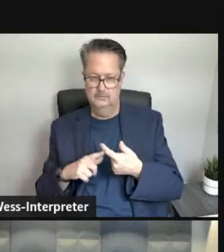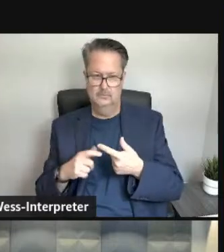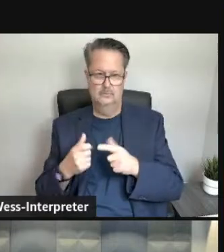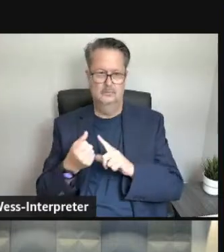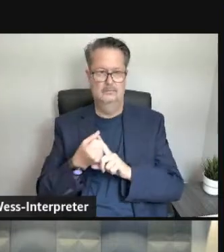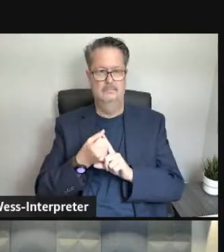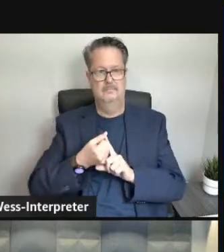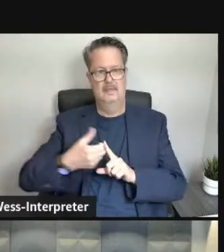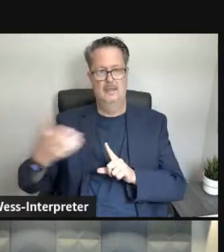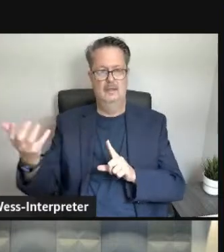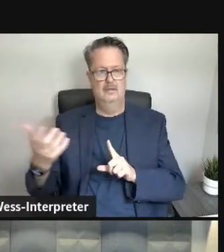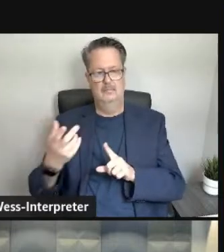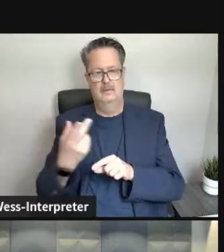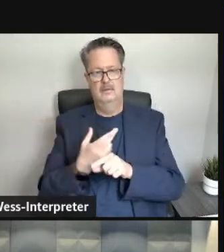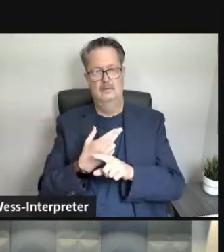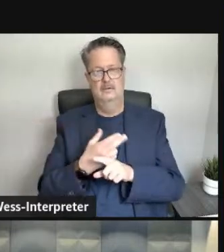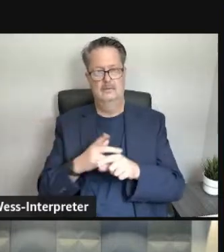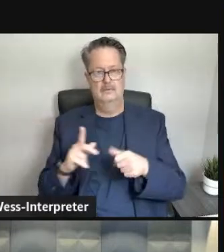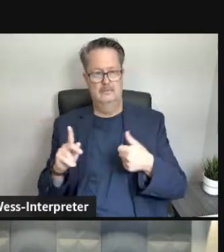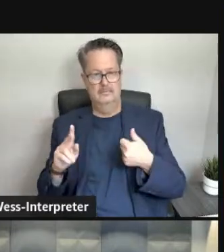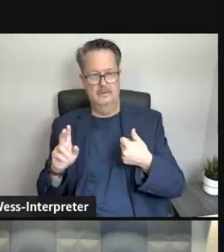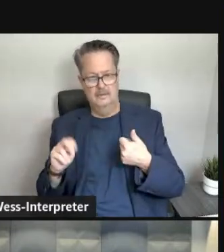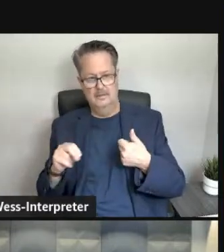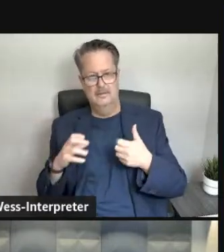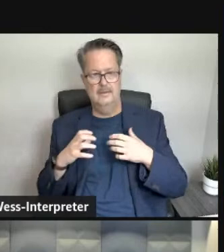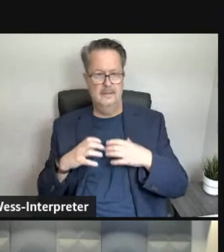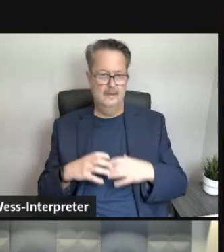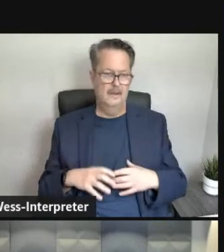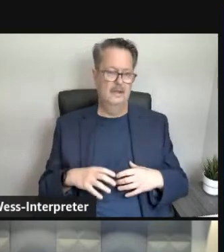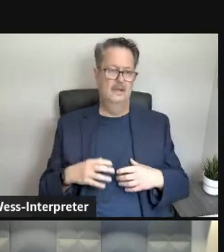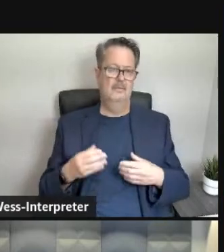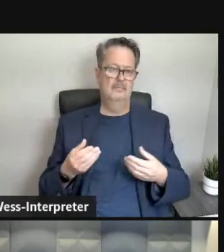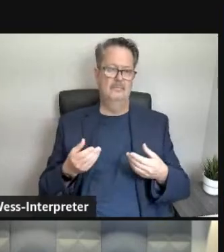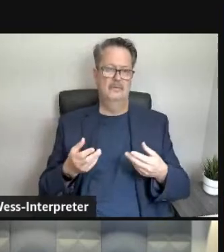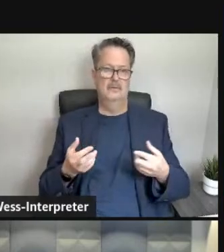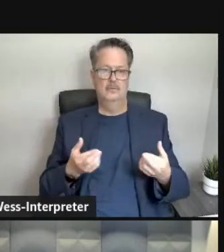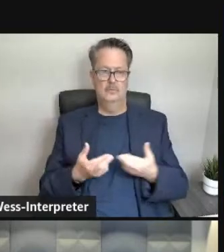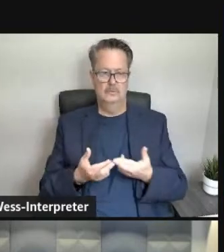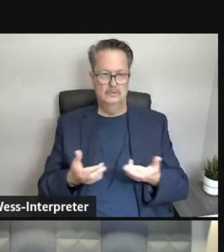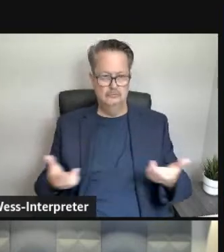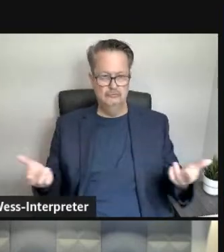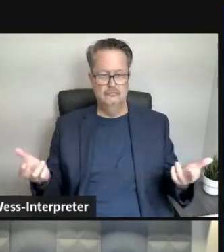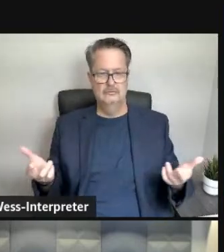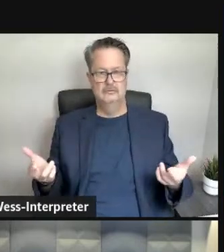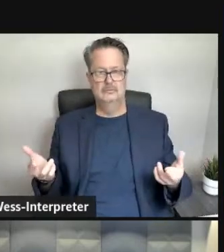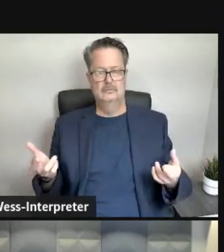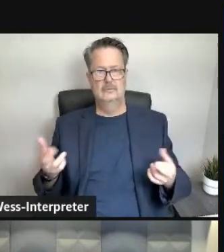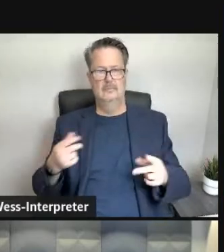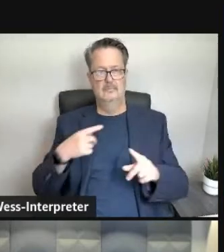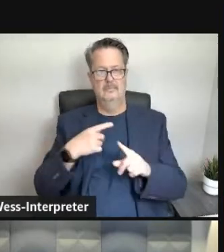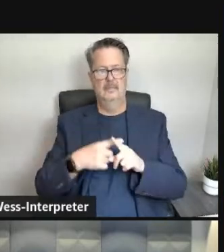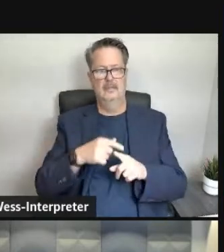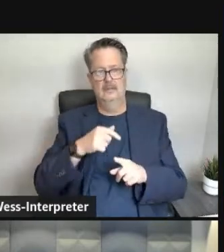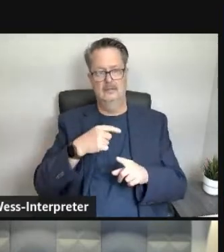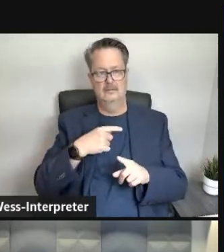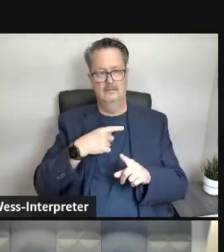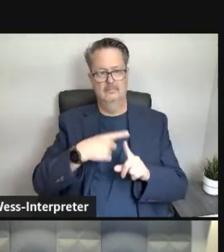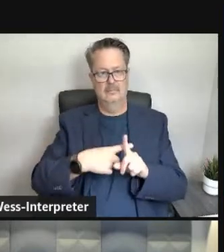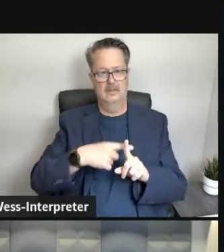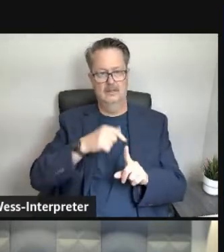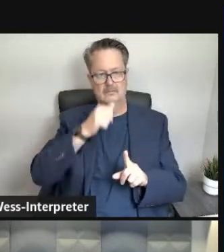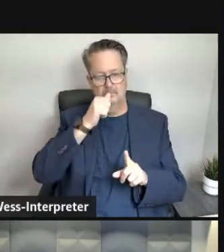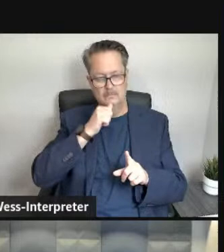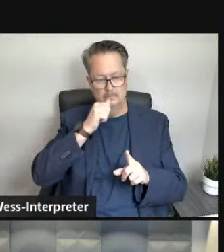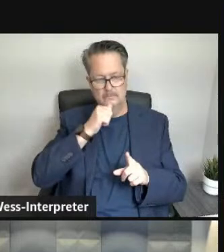of Kubernetes, like customer resourcing, scalability, and fault tolerance. They preferred